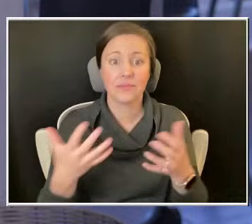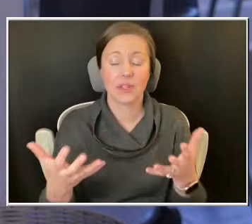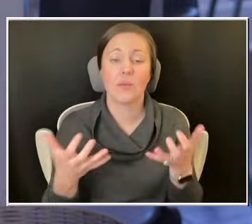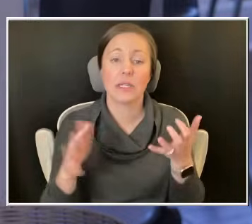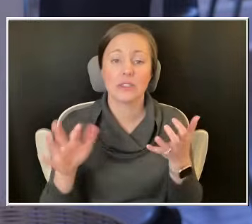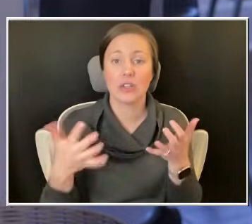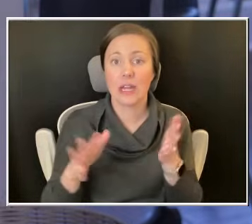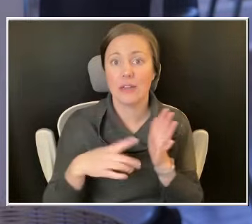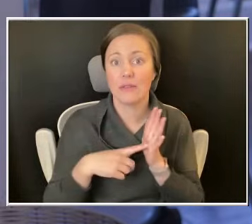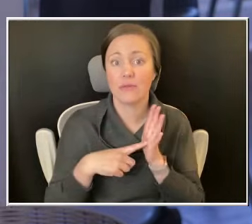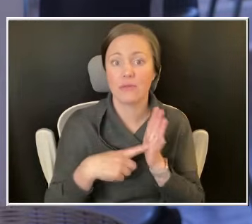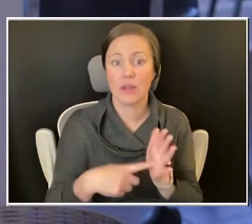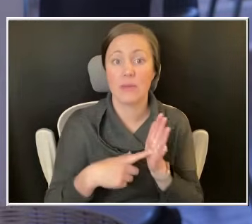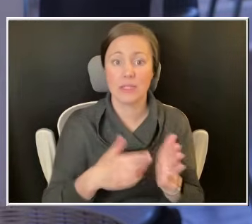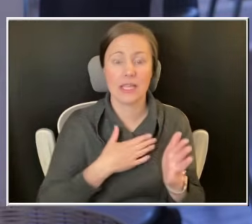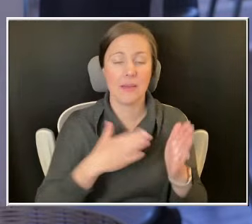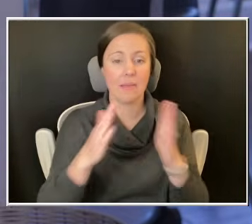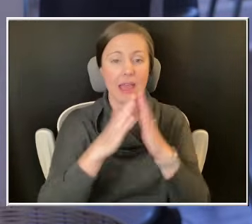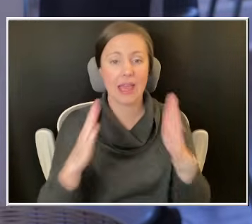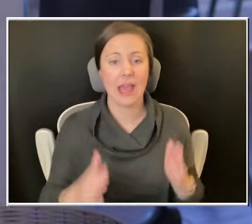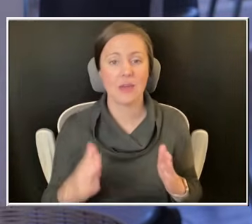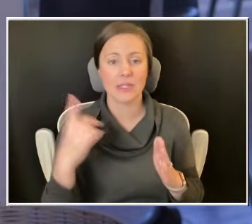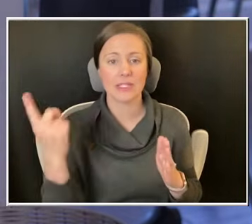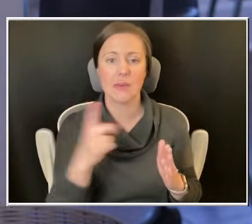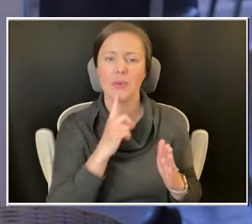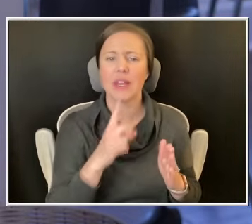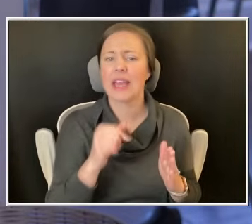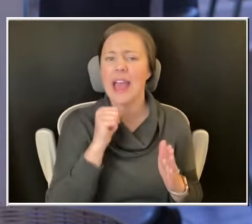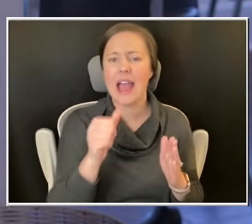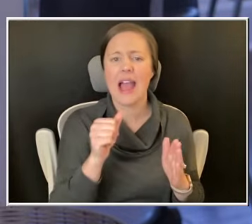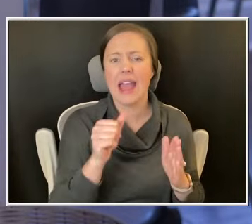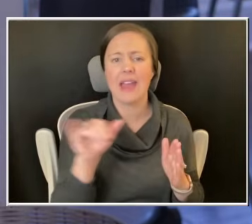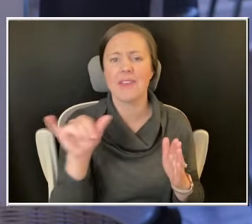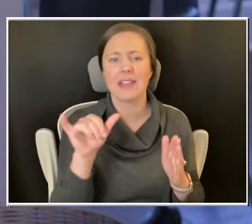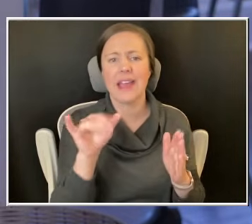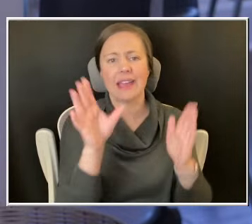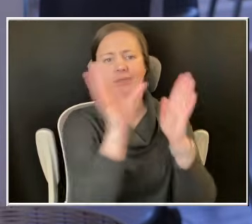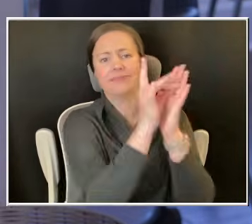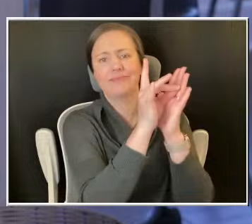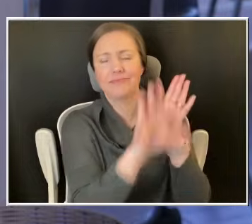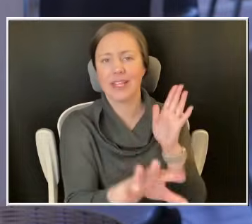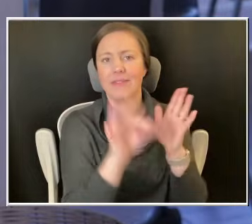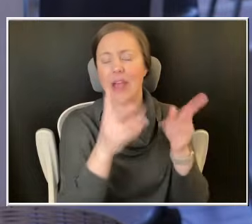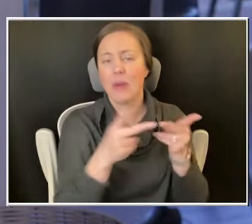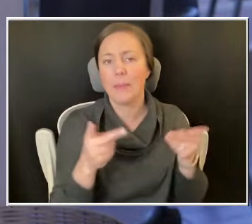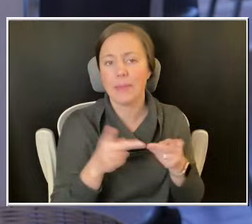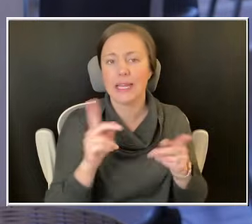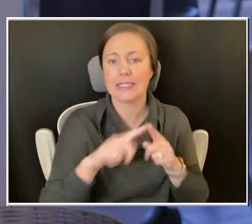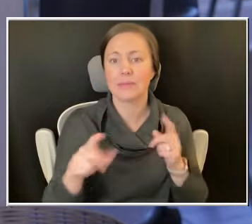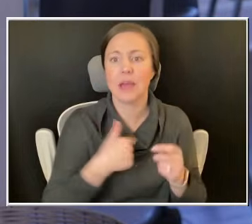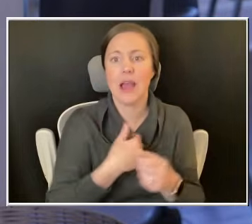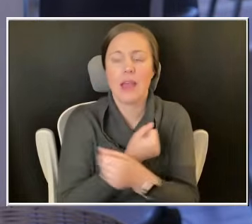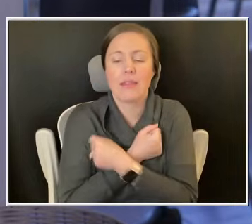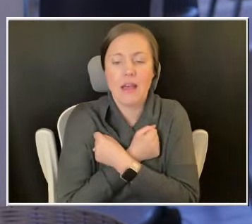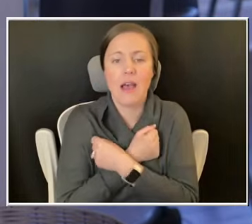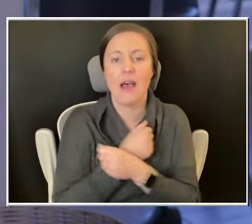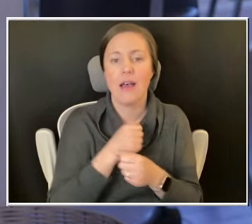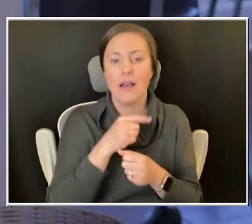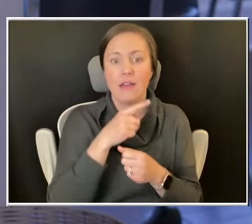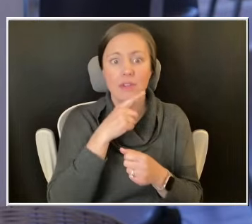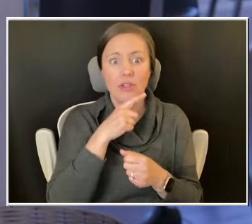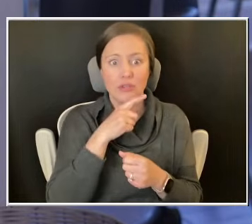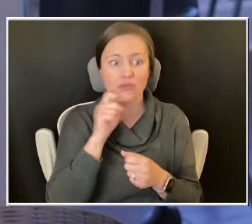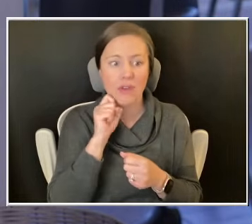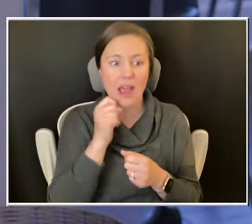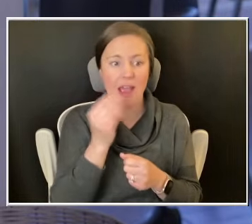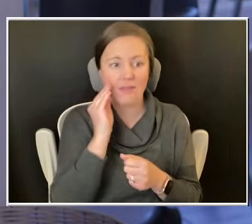it in my house somewhere. I haven't really hung it up yet, but I love dried flowers. So all the flowers I got from the